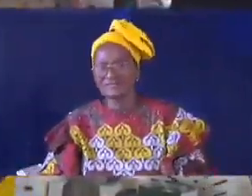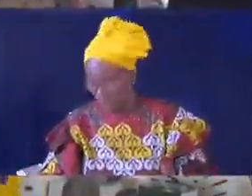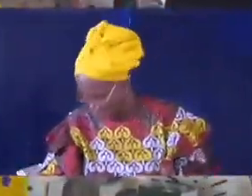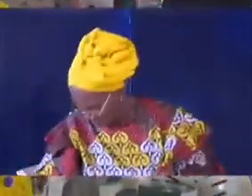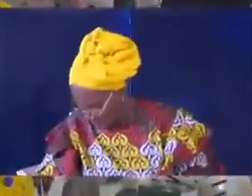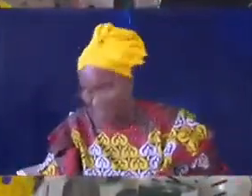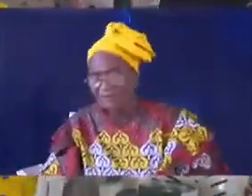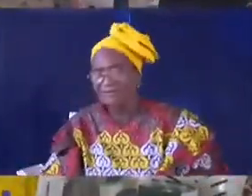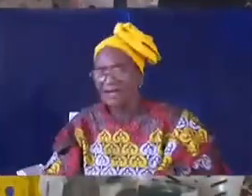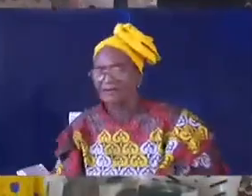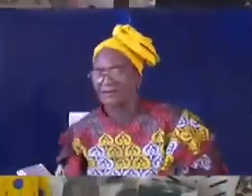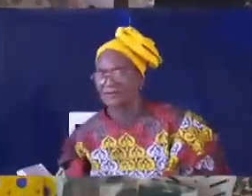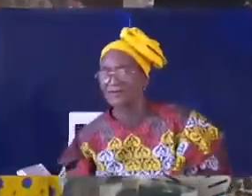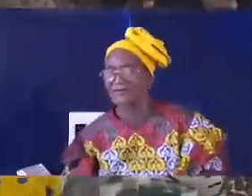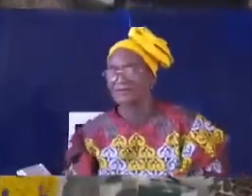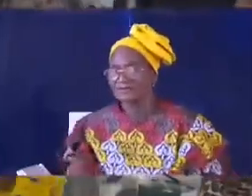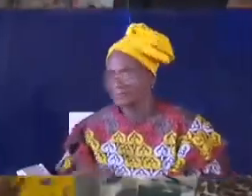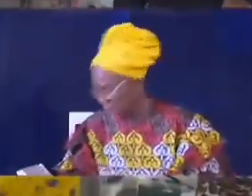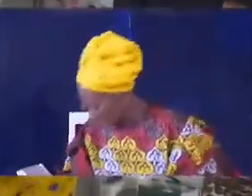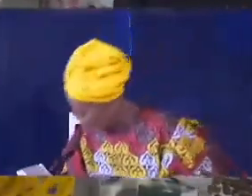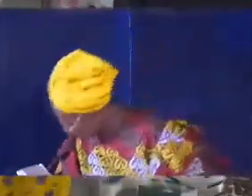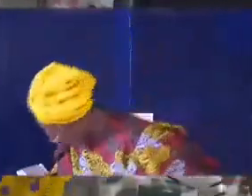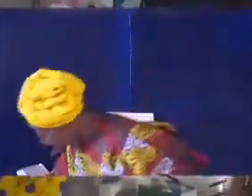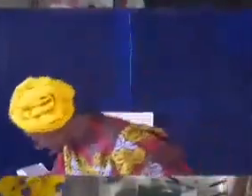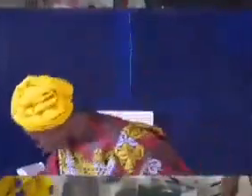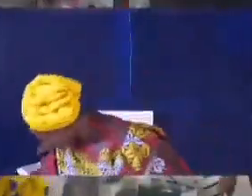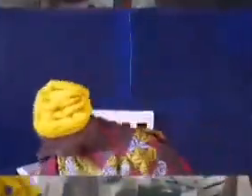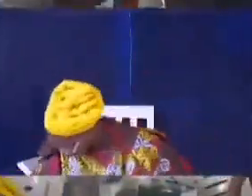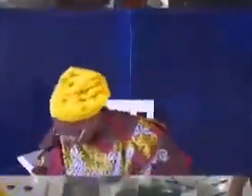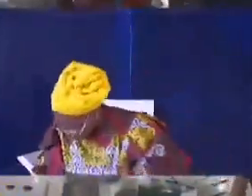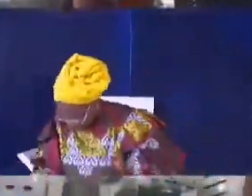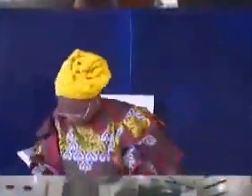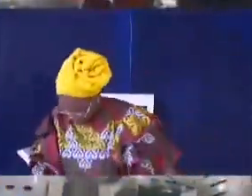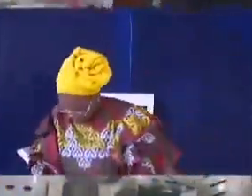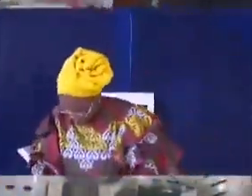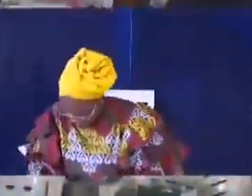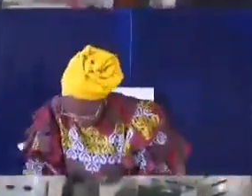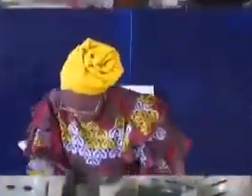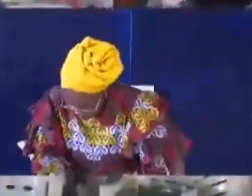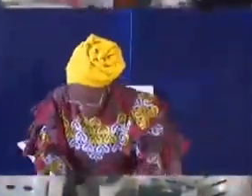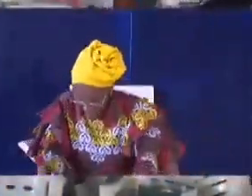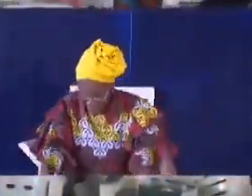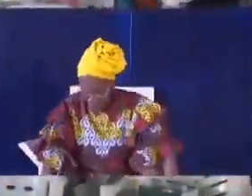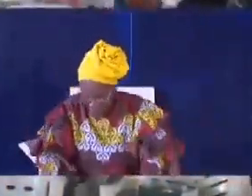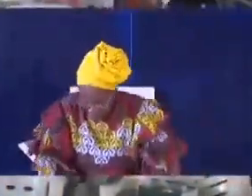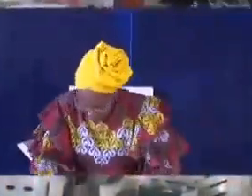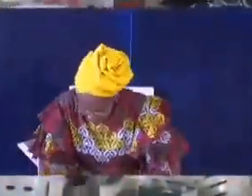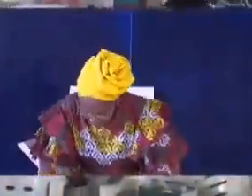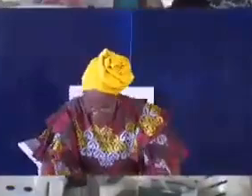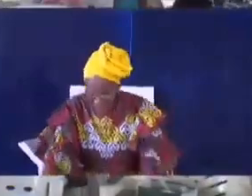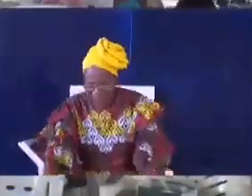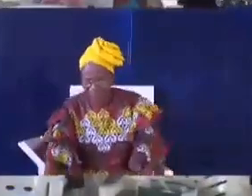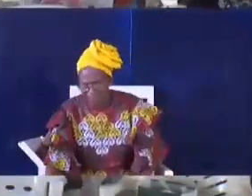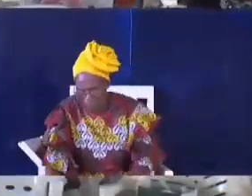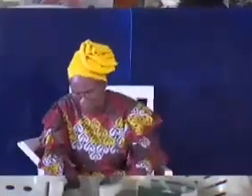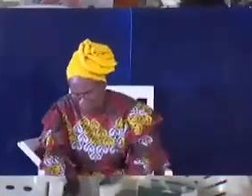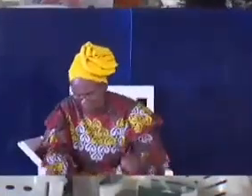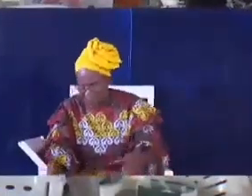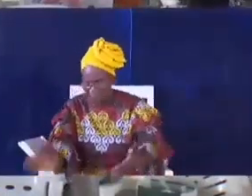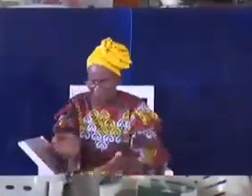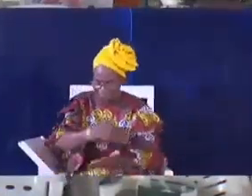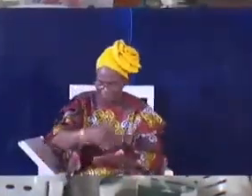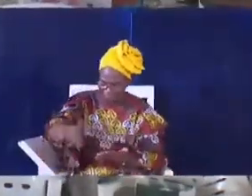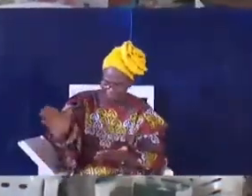I have a God who never fails. I have